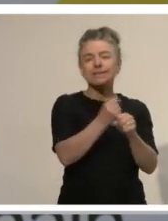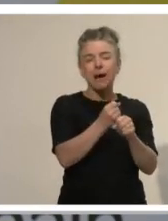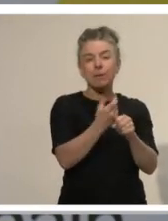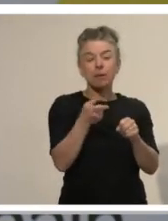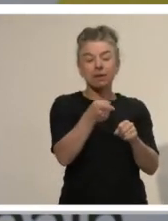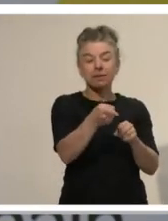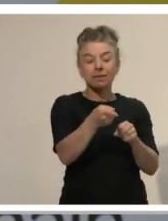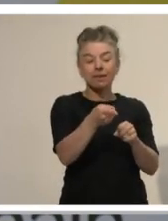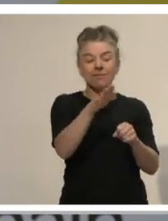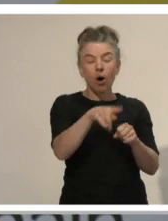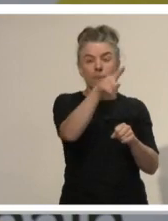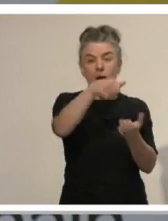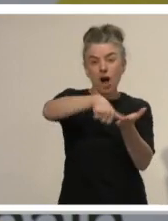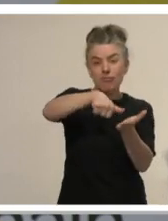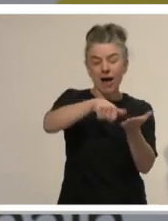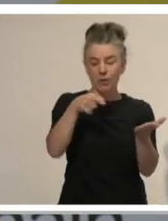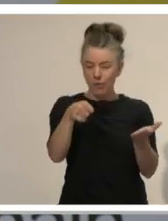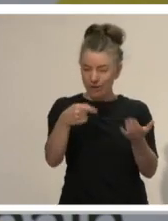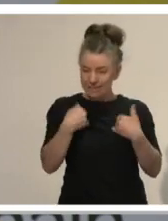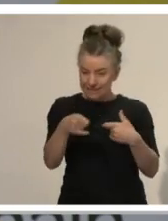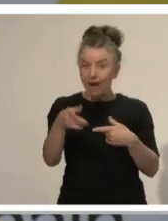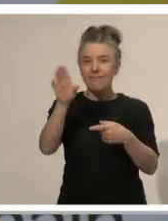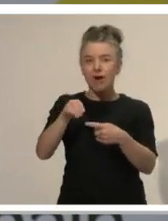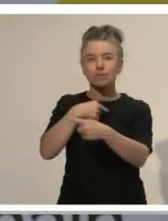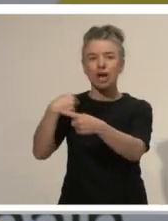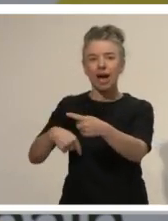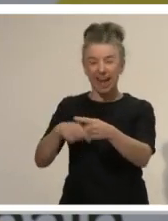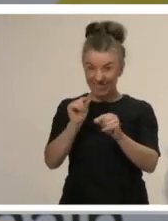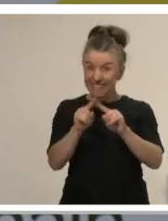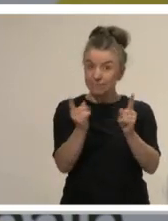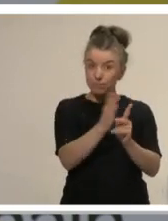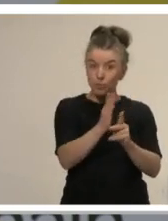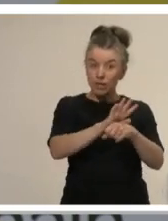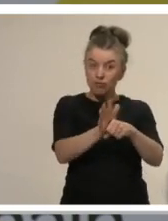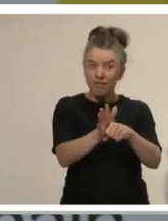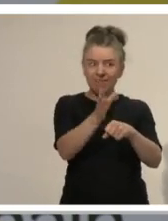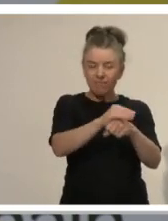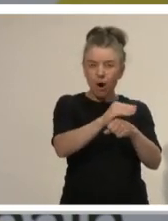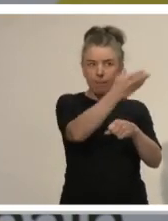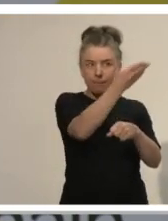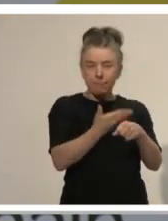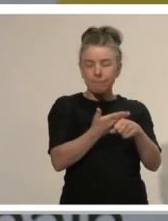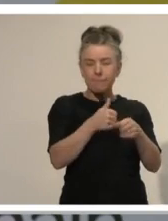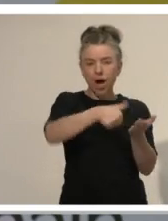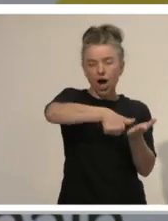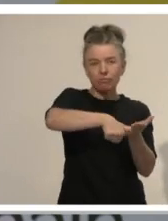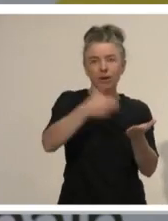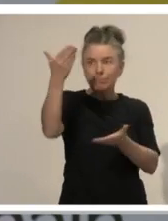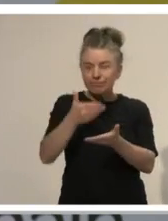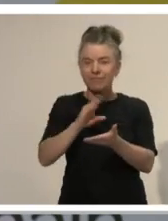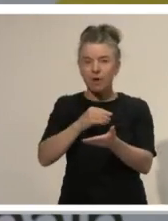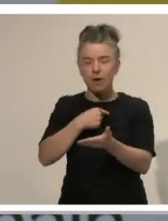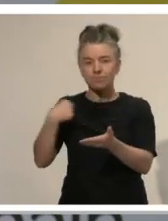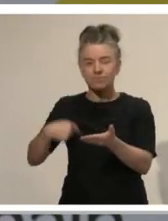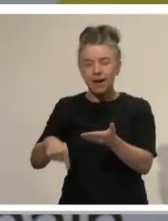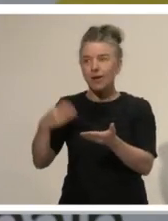of Europe or out of China, because there are very subtle differences. So we're using ESR's genome sequencing capacity